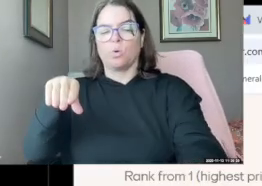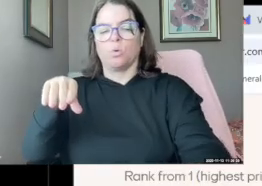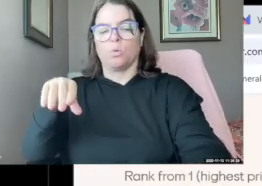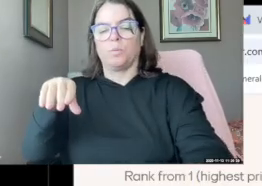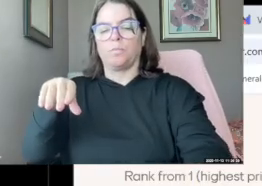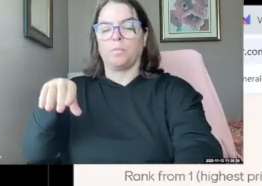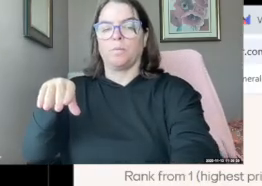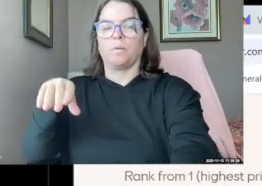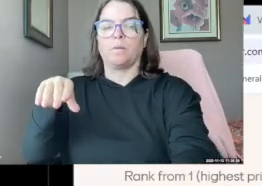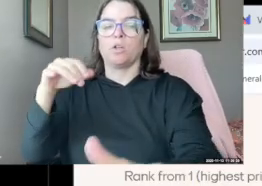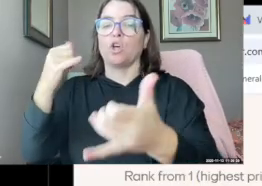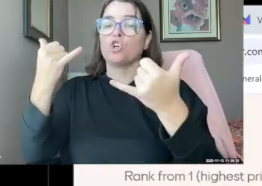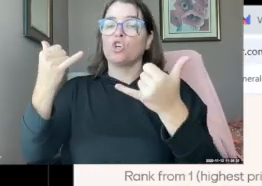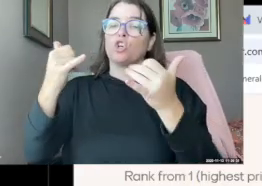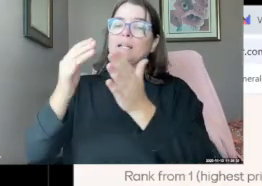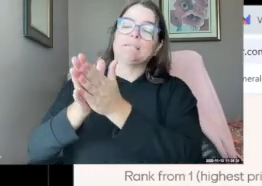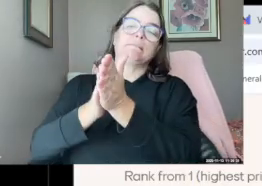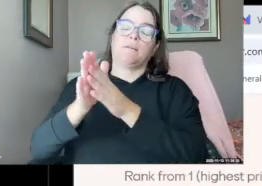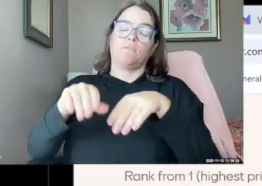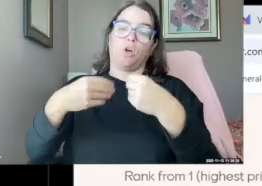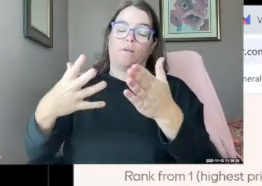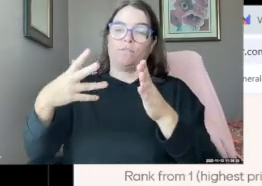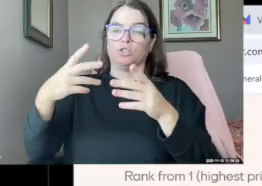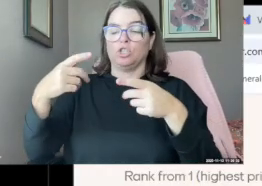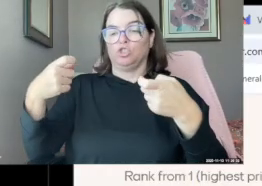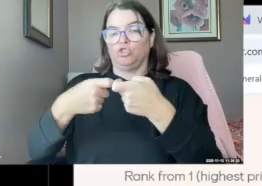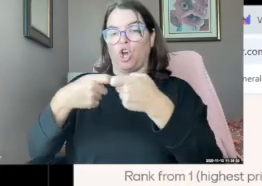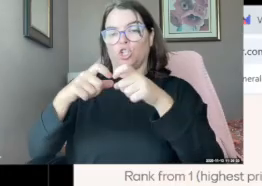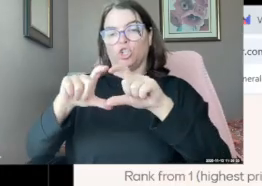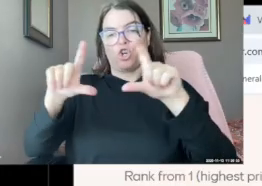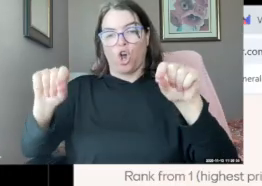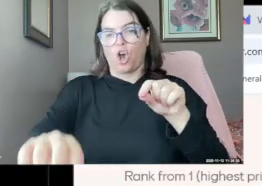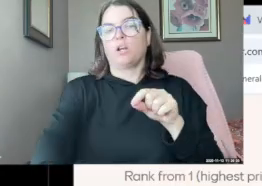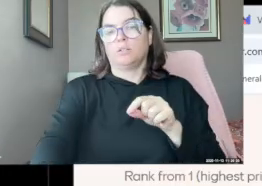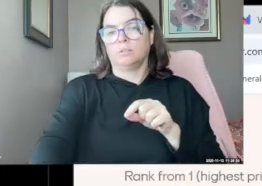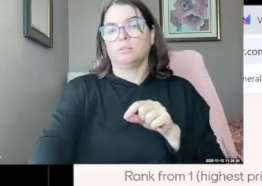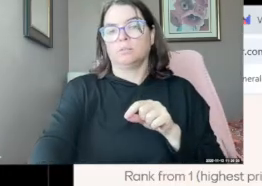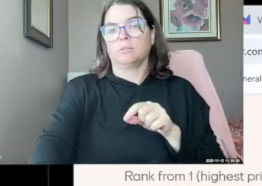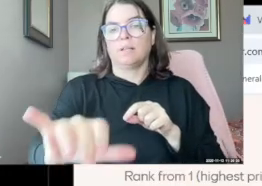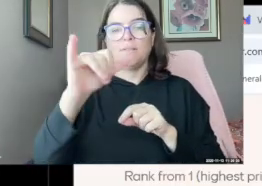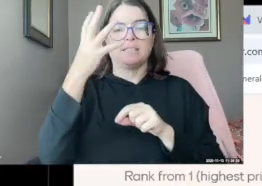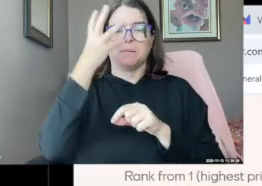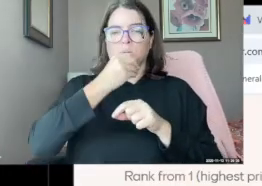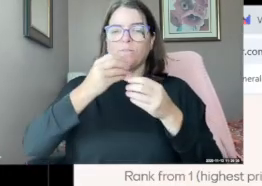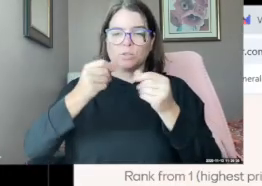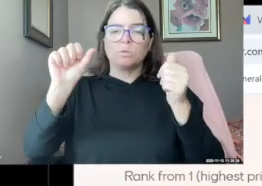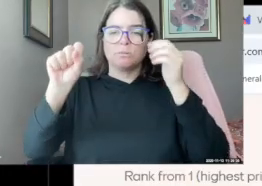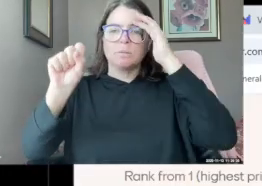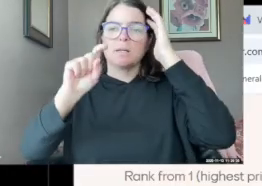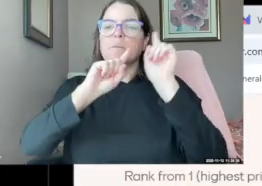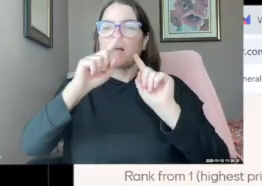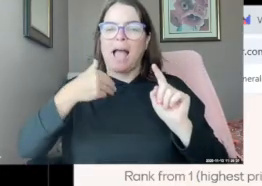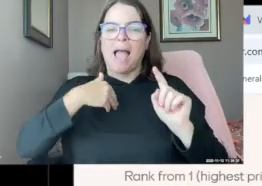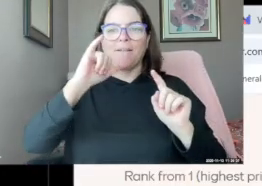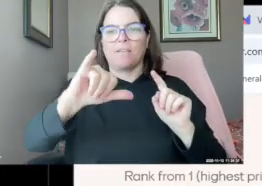very difficult. And to have complimentary charging access, I know that the current incentive does offer the